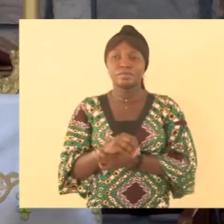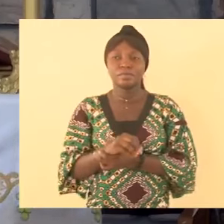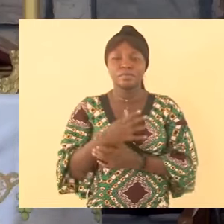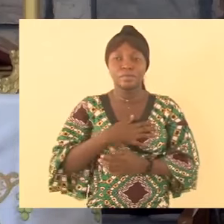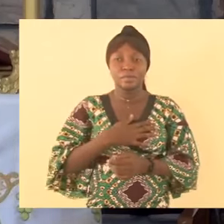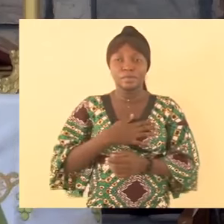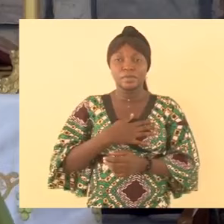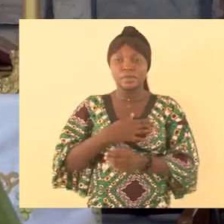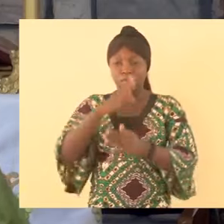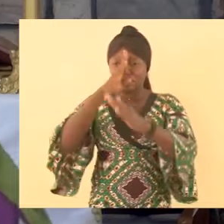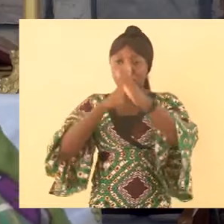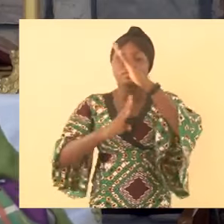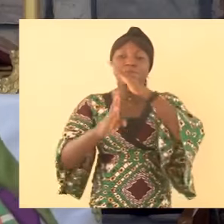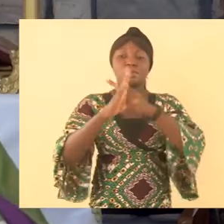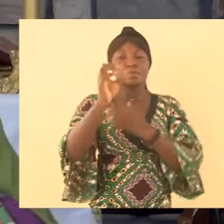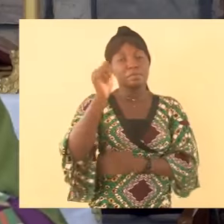my humble self,